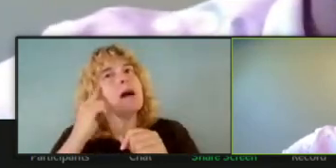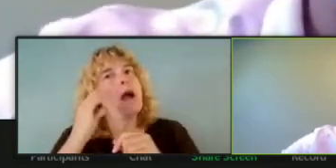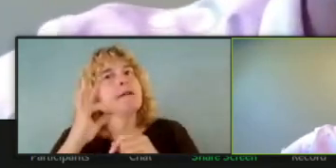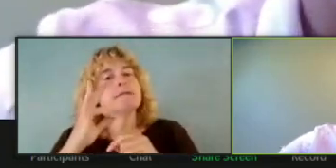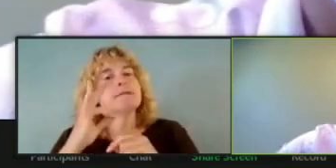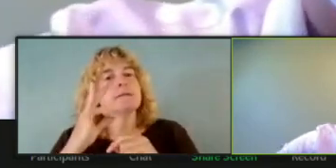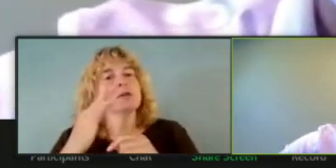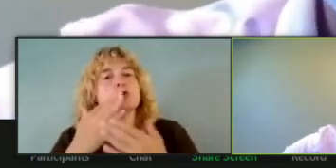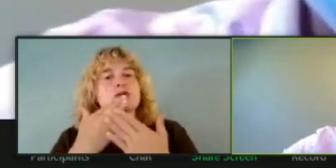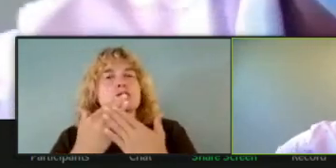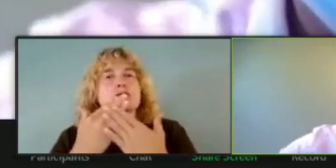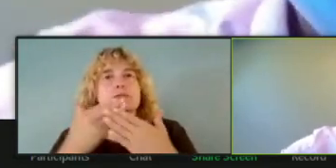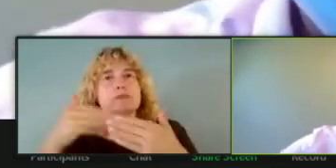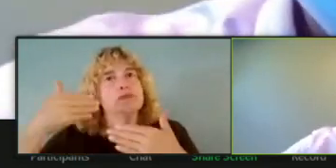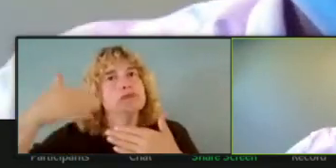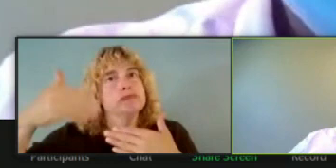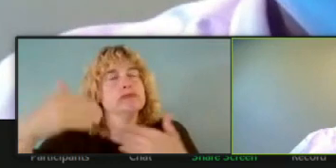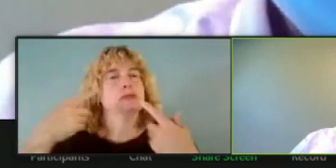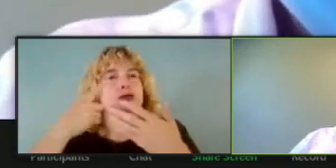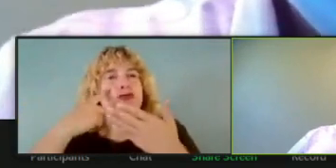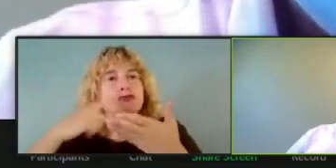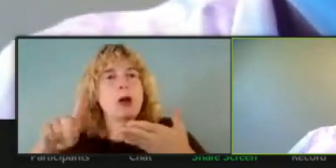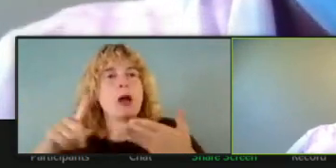ways. So thank you very much.